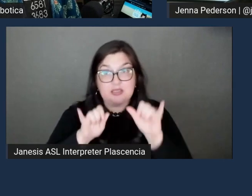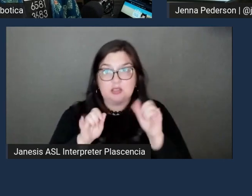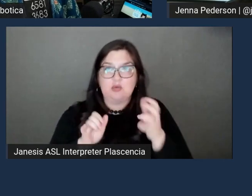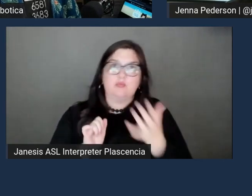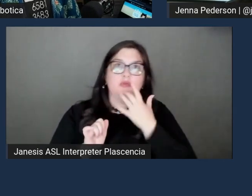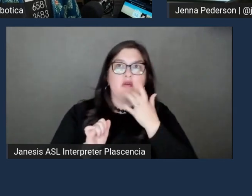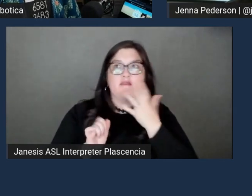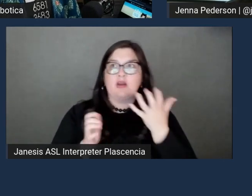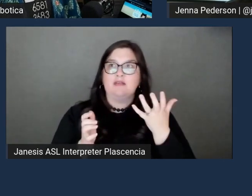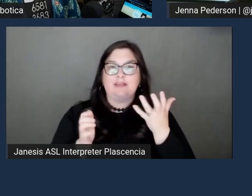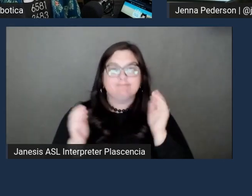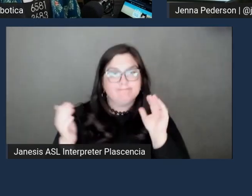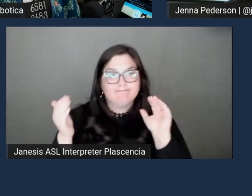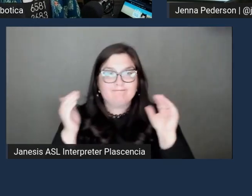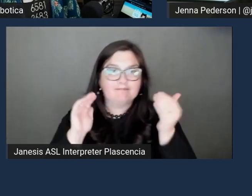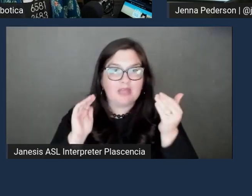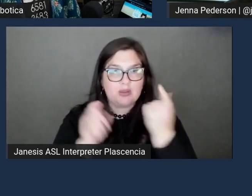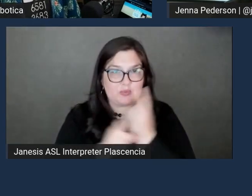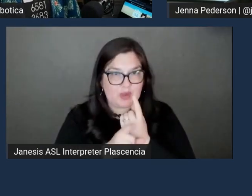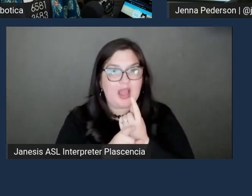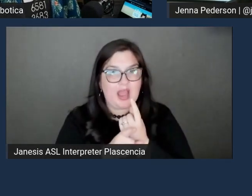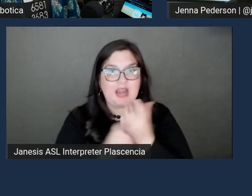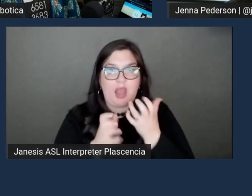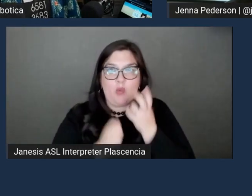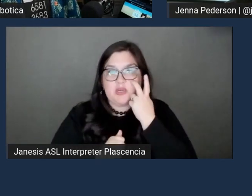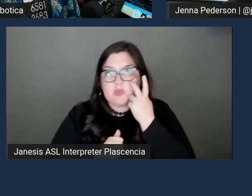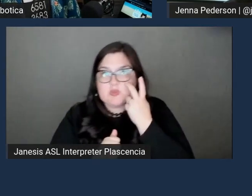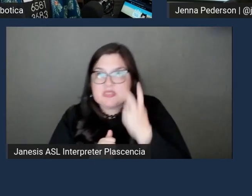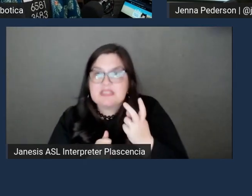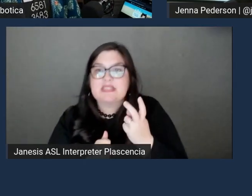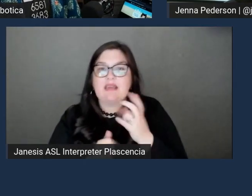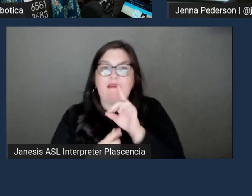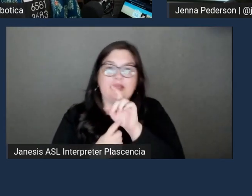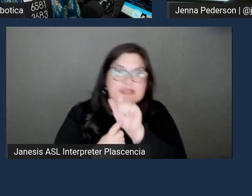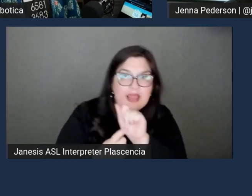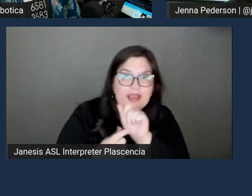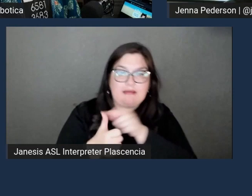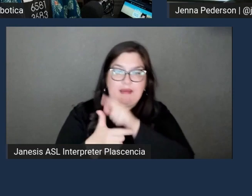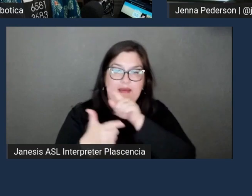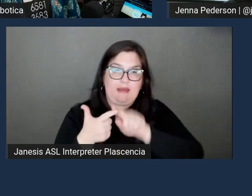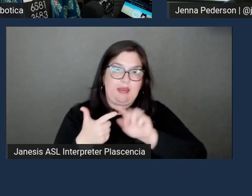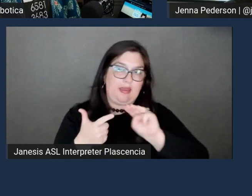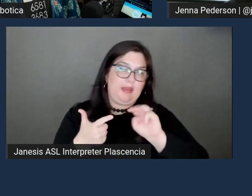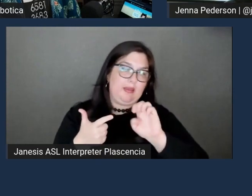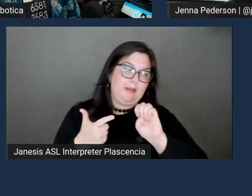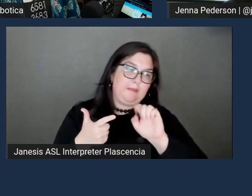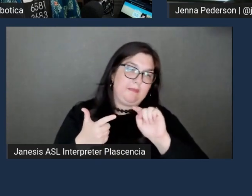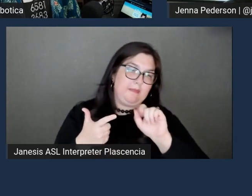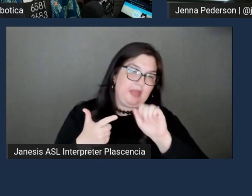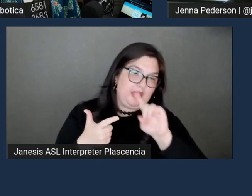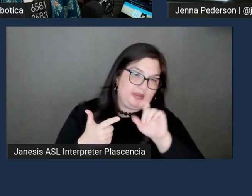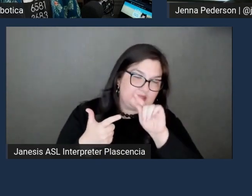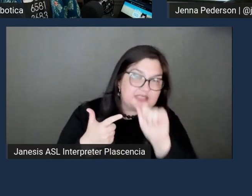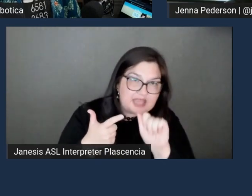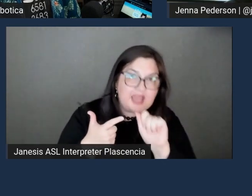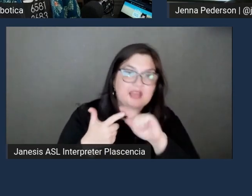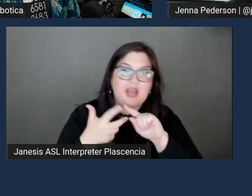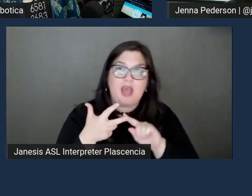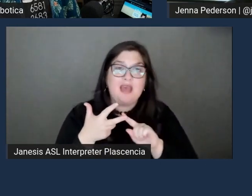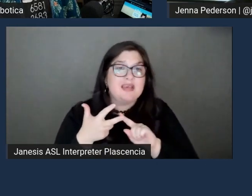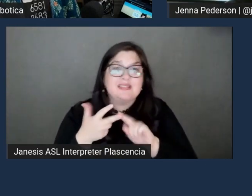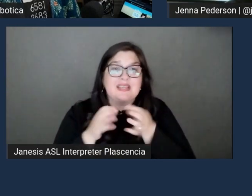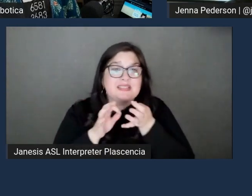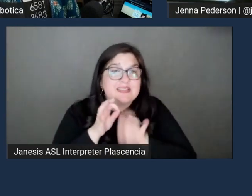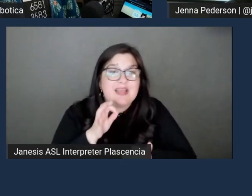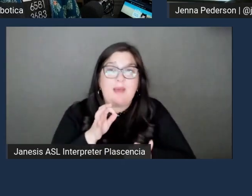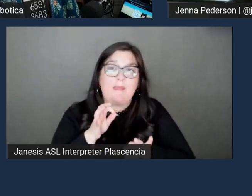want to replicate deletions and I want to sync the data and the metadata. And those are specific options in the replication rule. And that